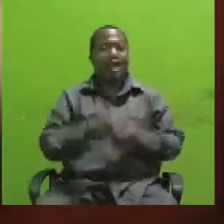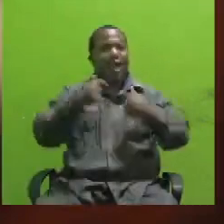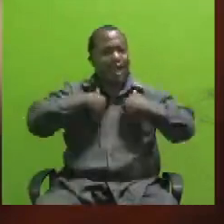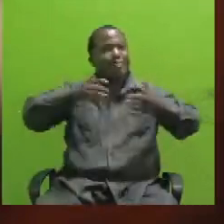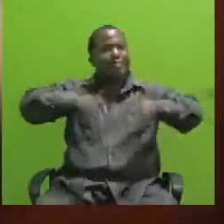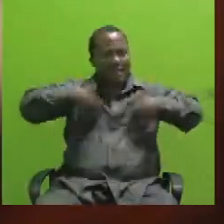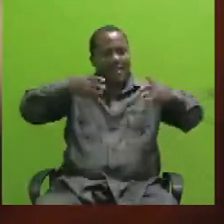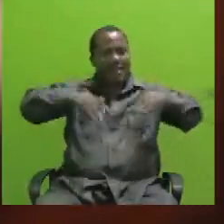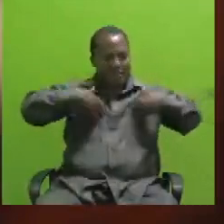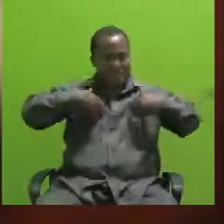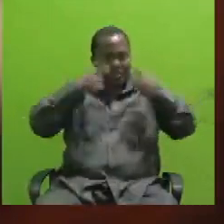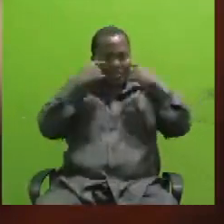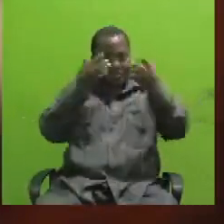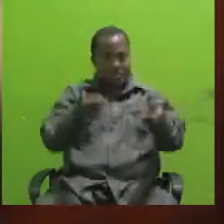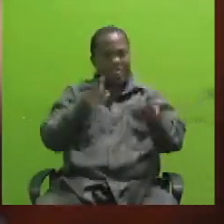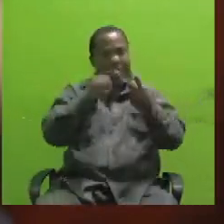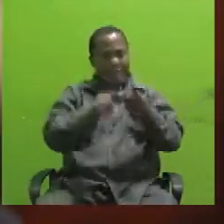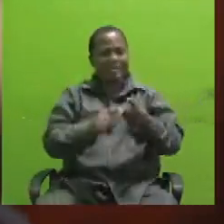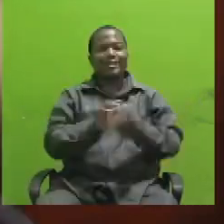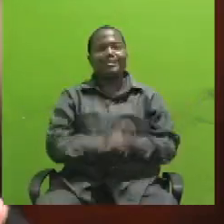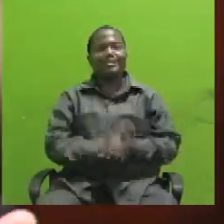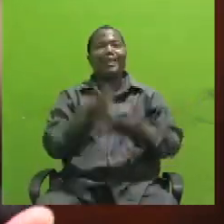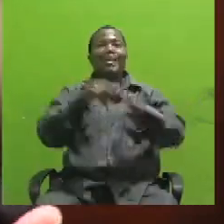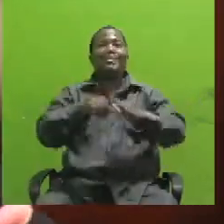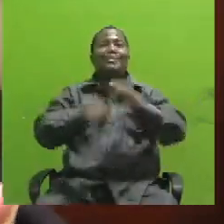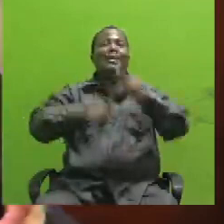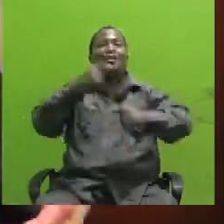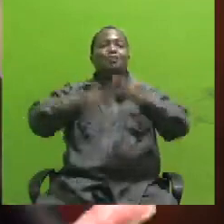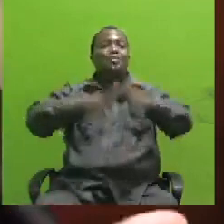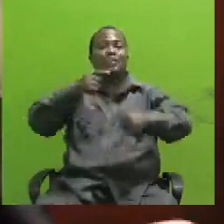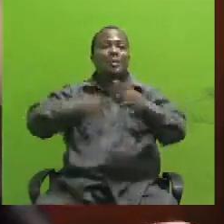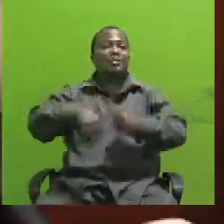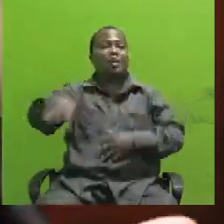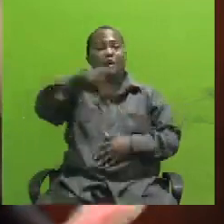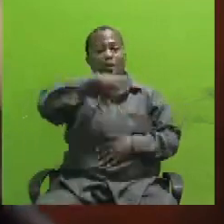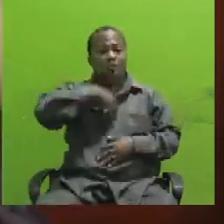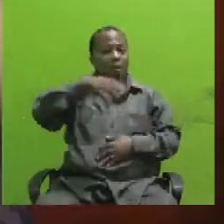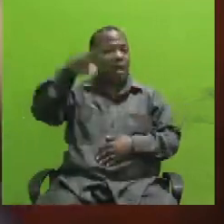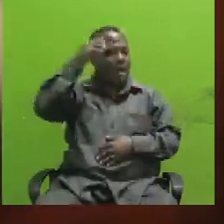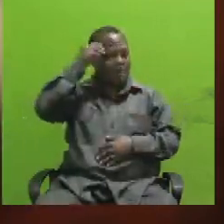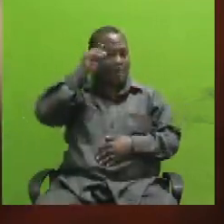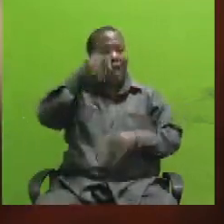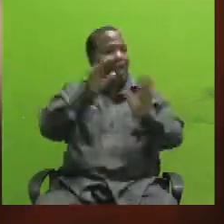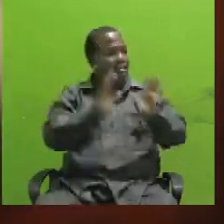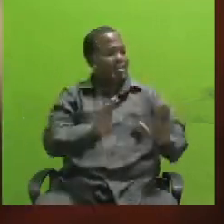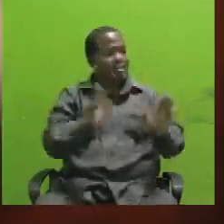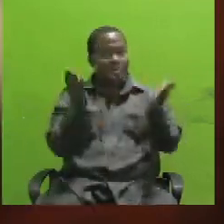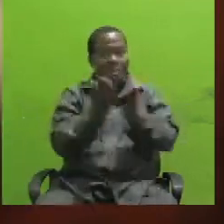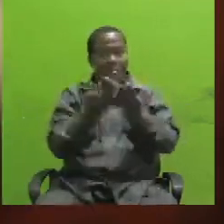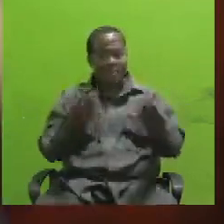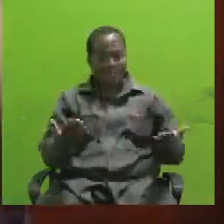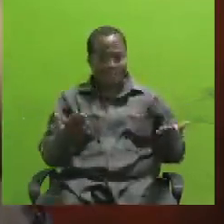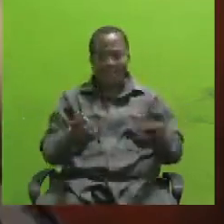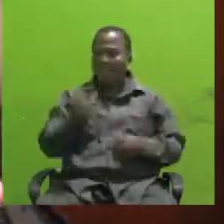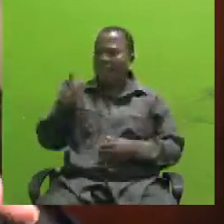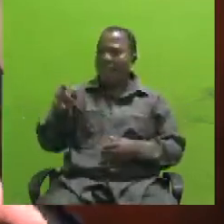happy to see you again in the continuation of our lessons. Are you ready to study? Are